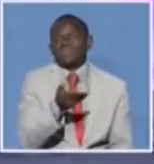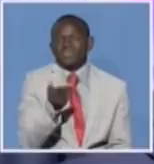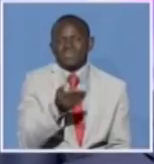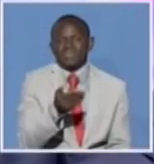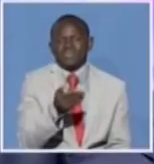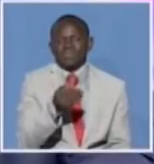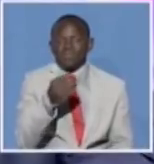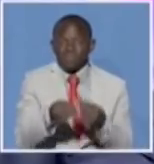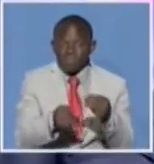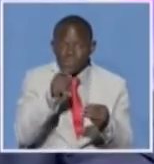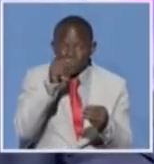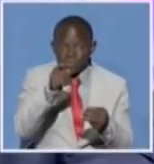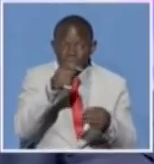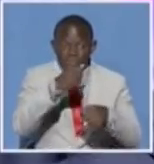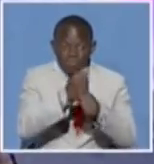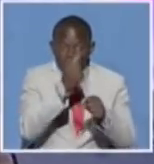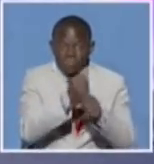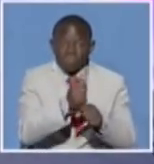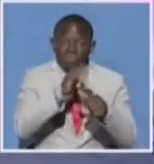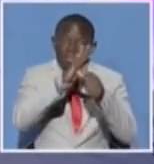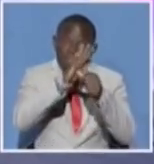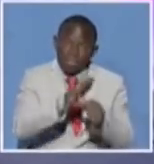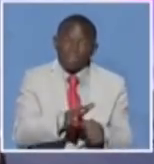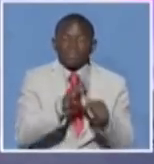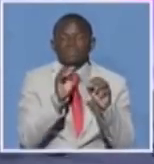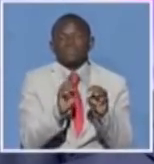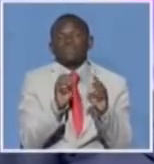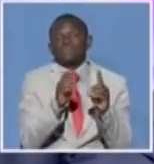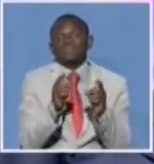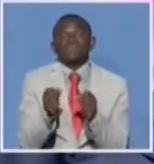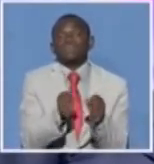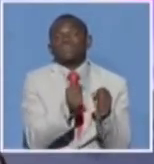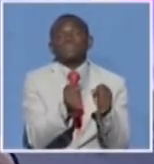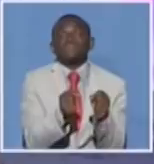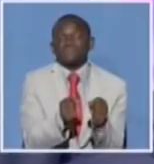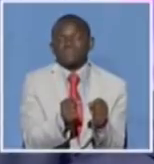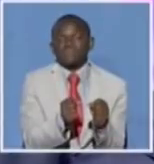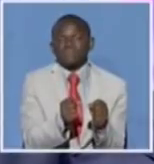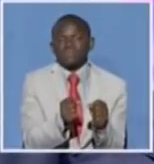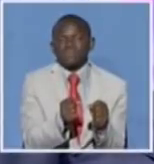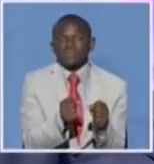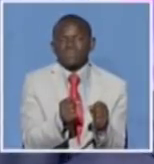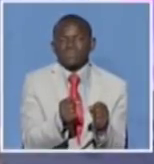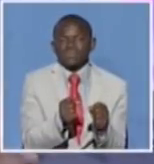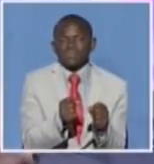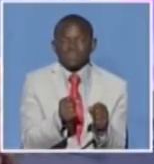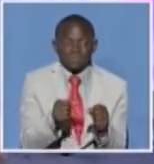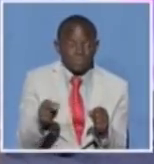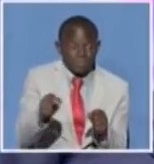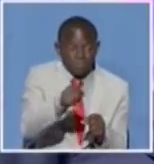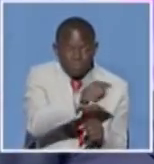education delivery that it is providing, because you are populating our results with